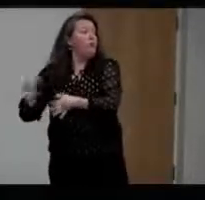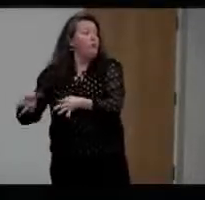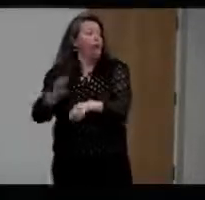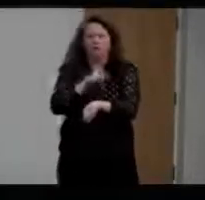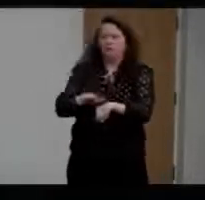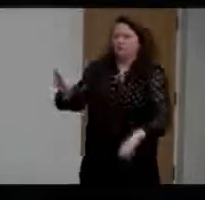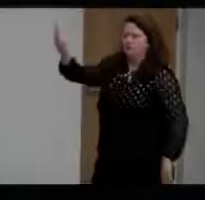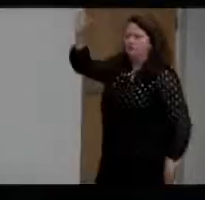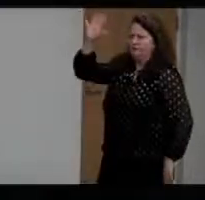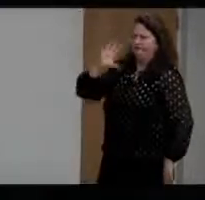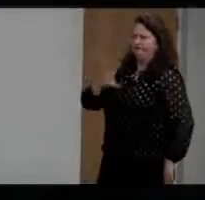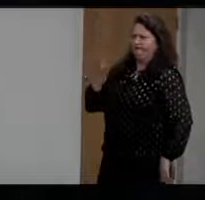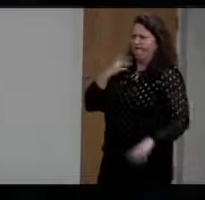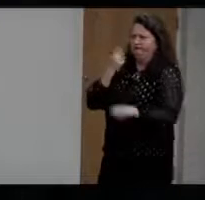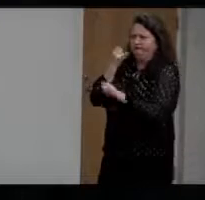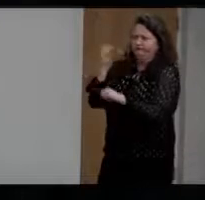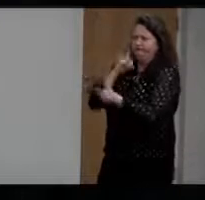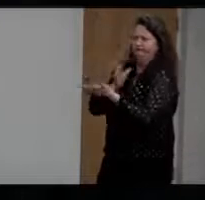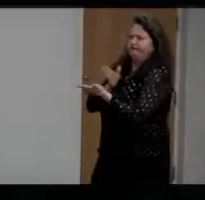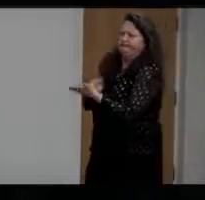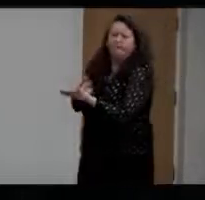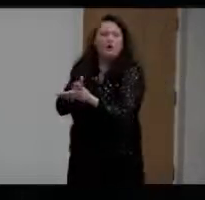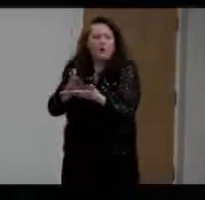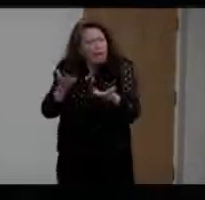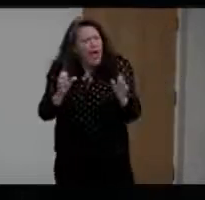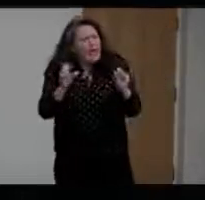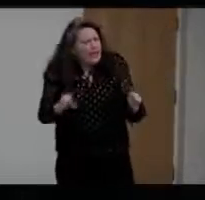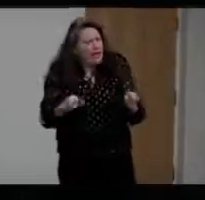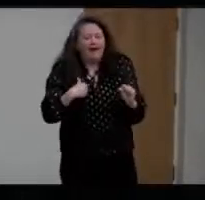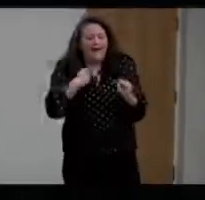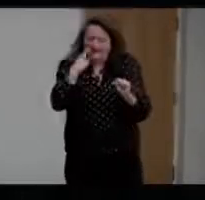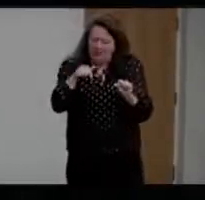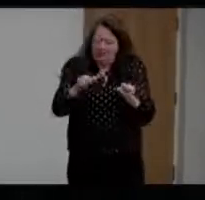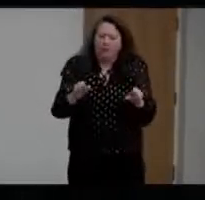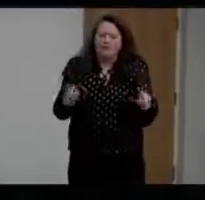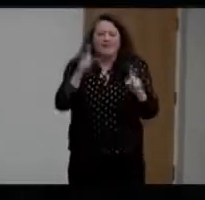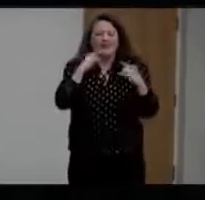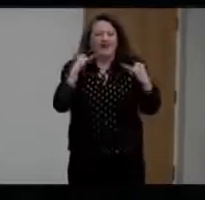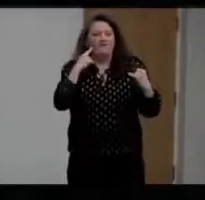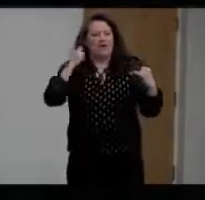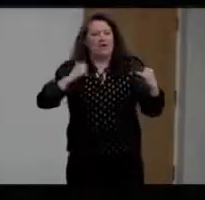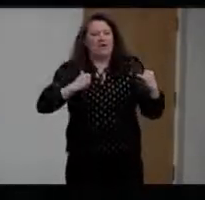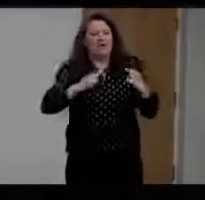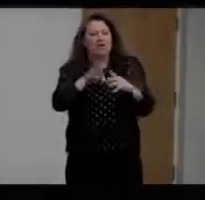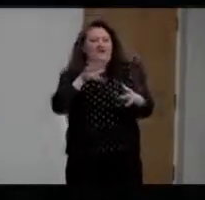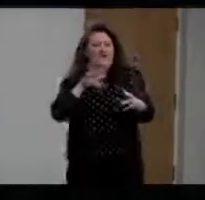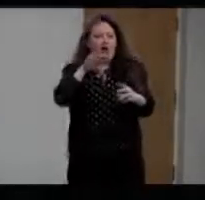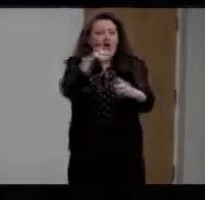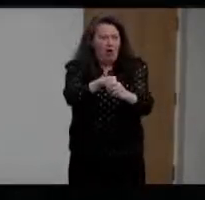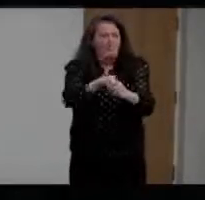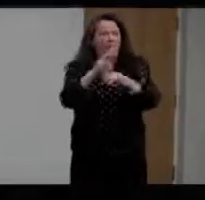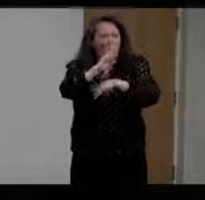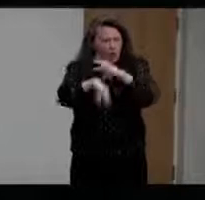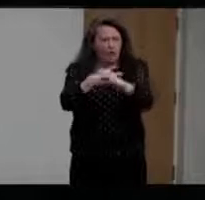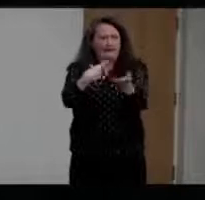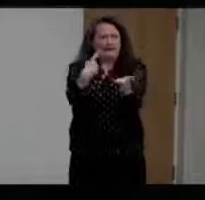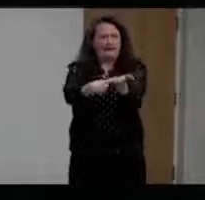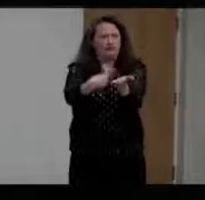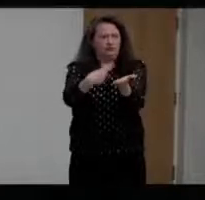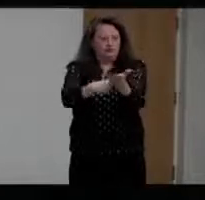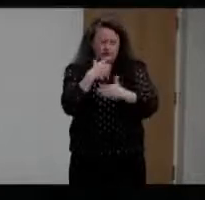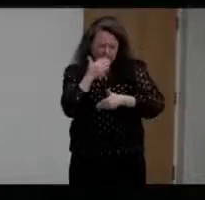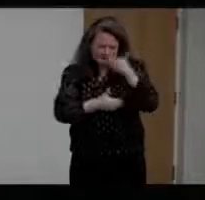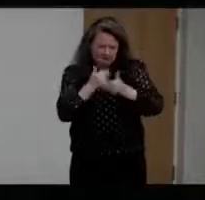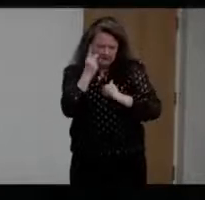general level, and I think there's an opportunity for Canada to dig in and have those conversations and take some further steps